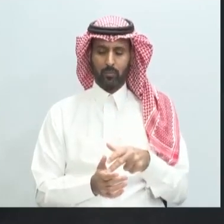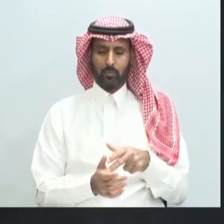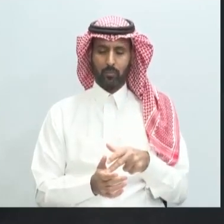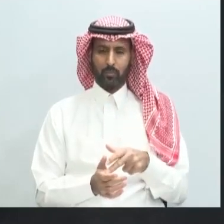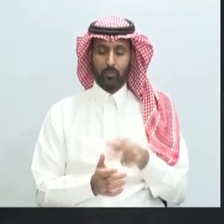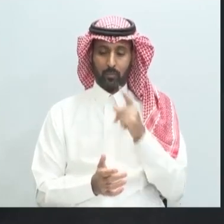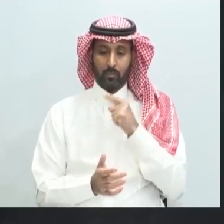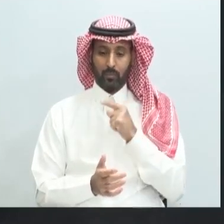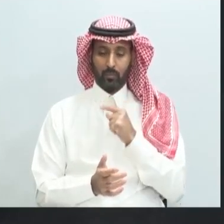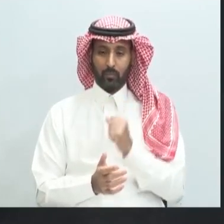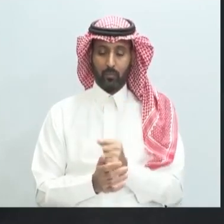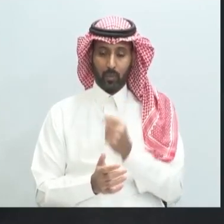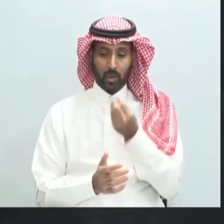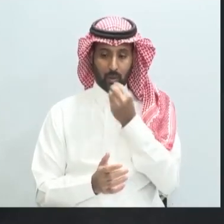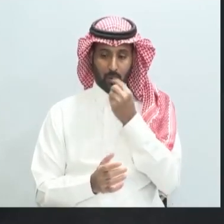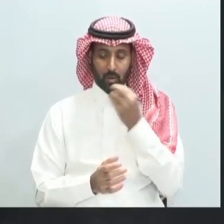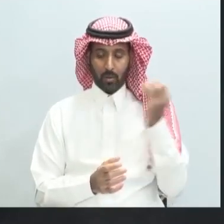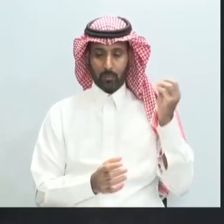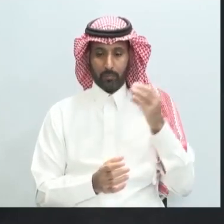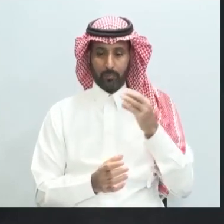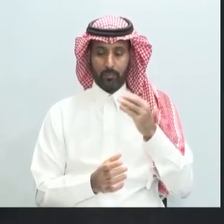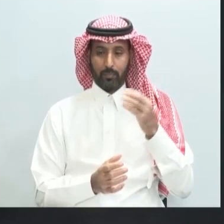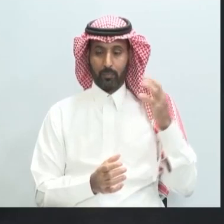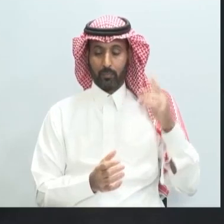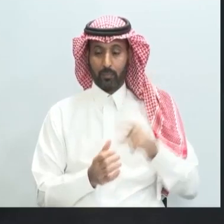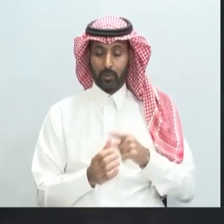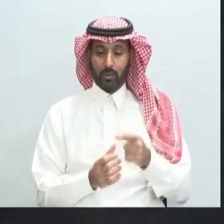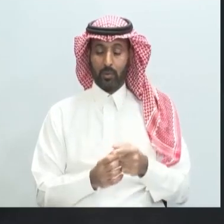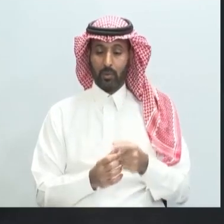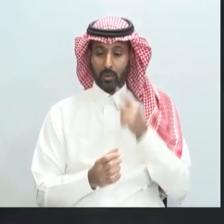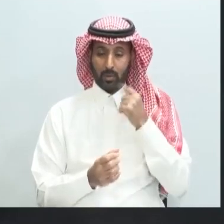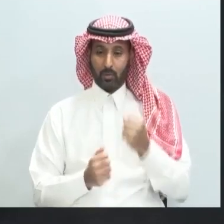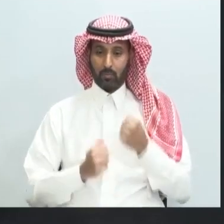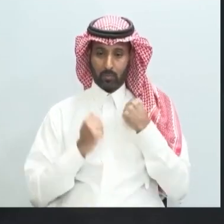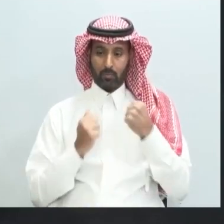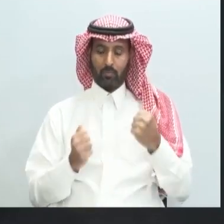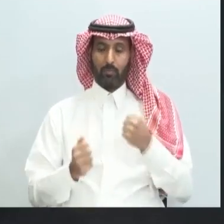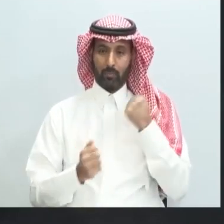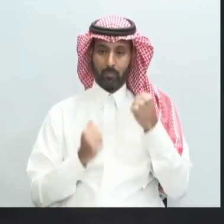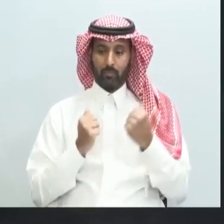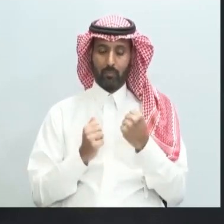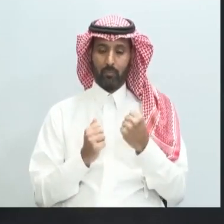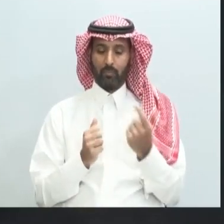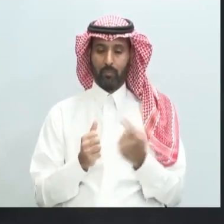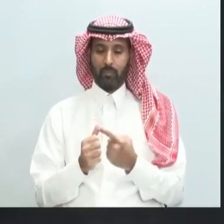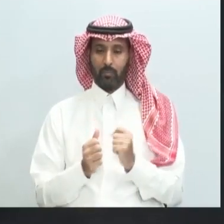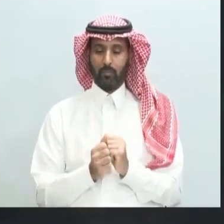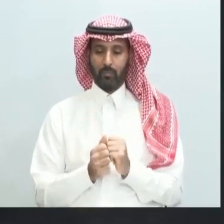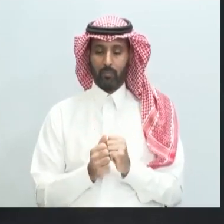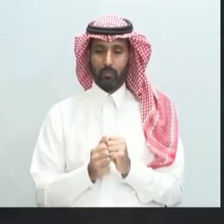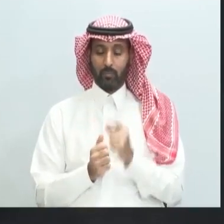we should eat breakfast, we should get some exercise, and also we should